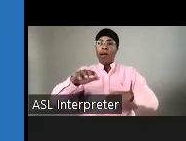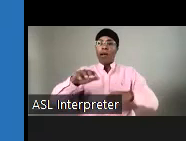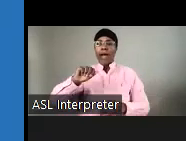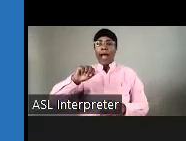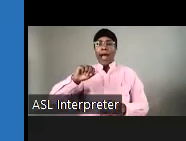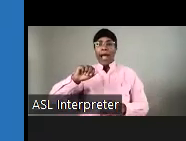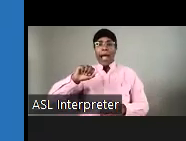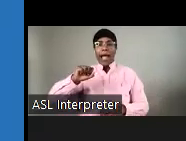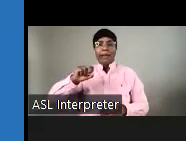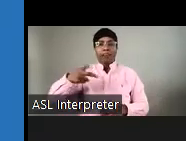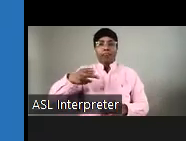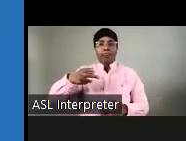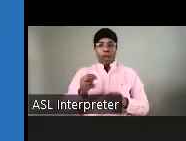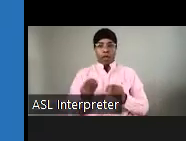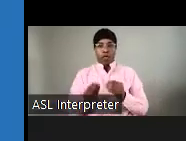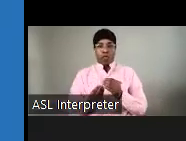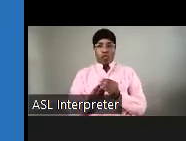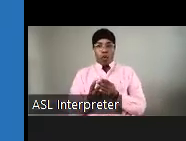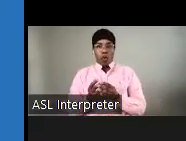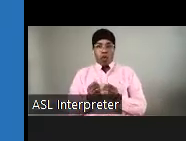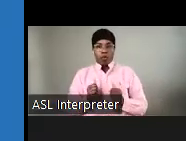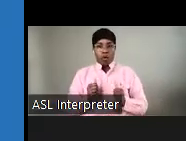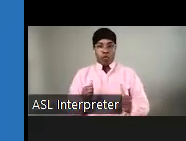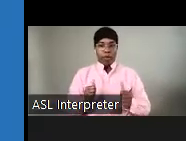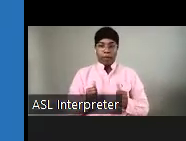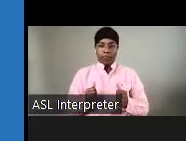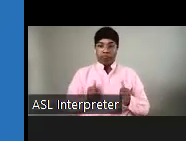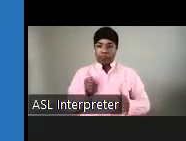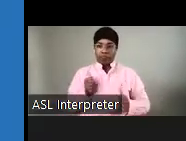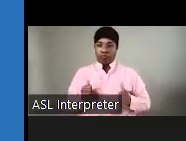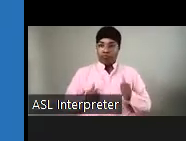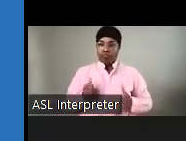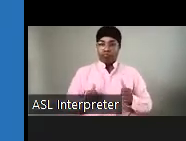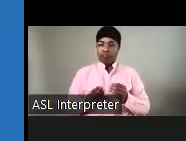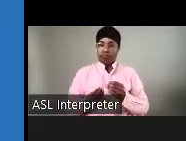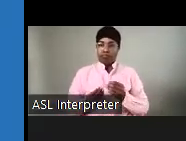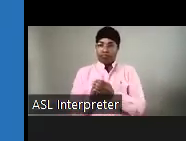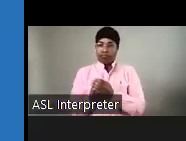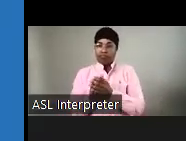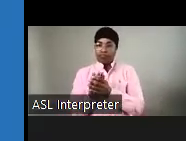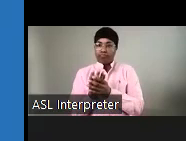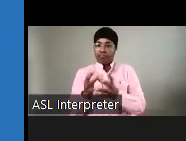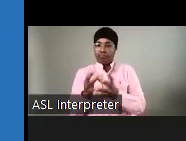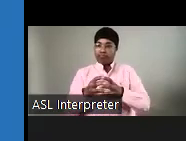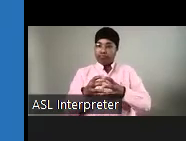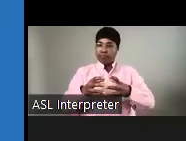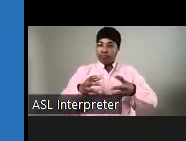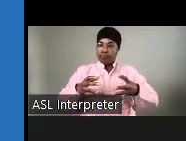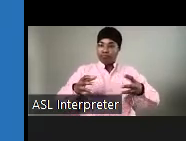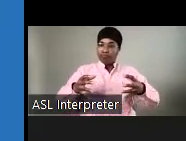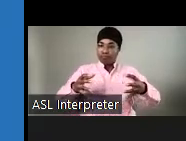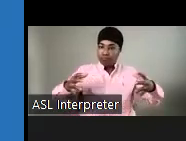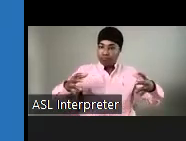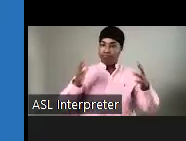aggressive coppice nature, it decreases the forest diversity.